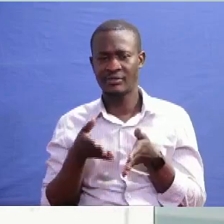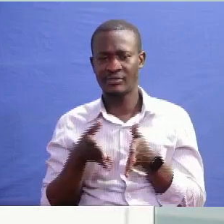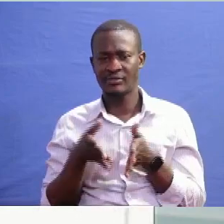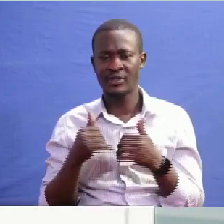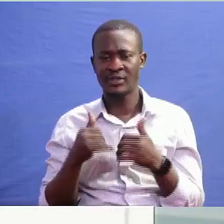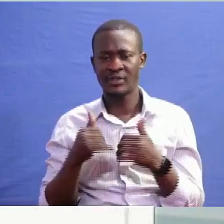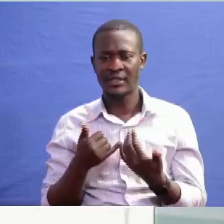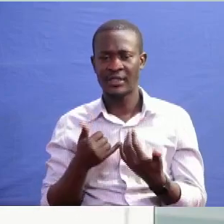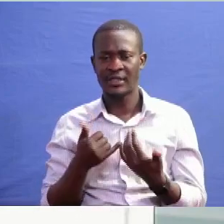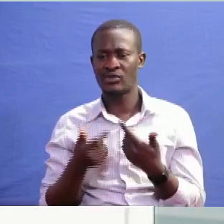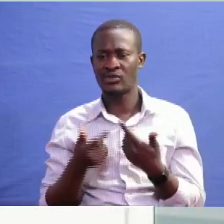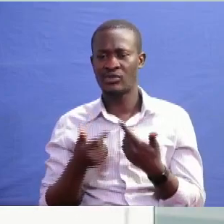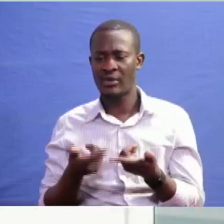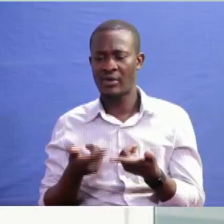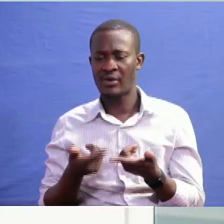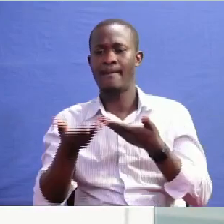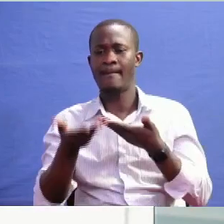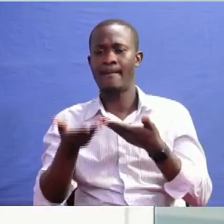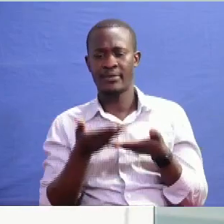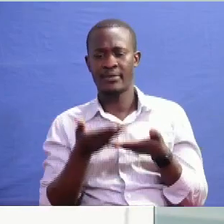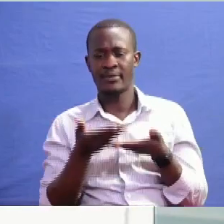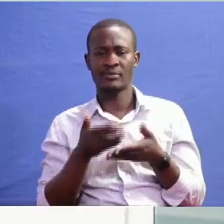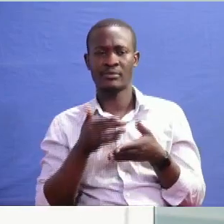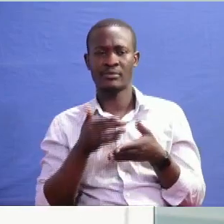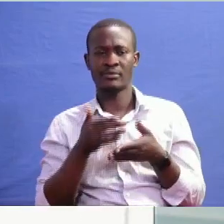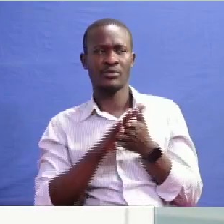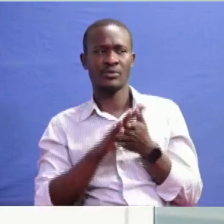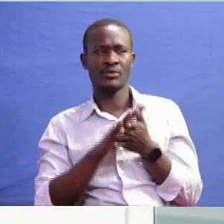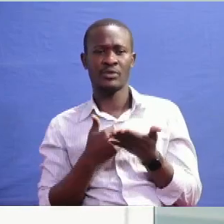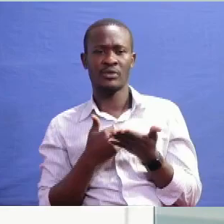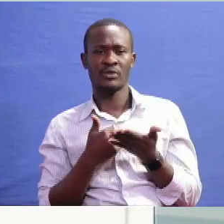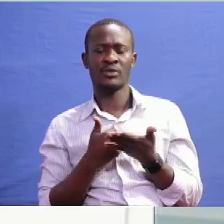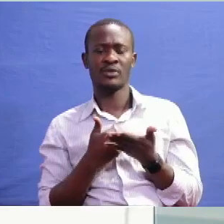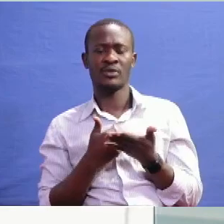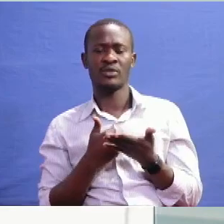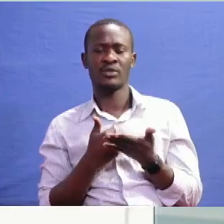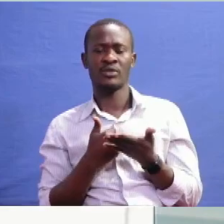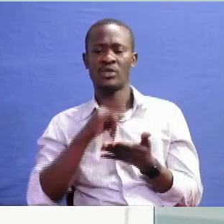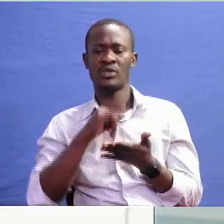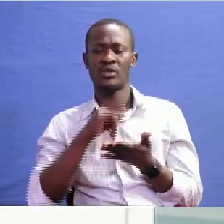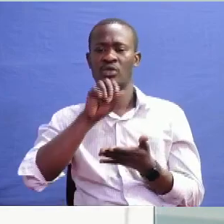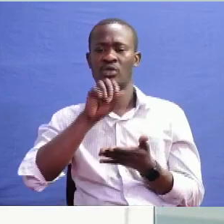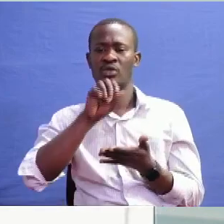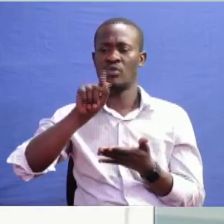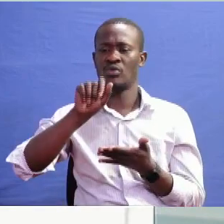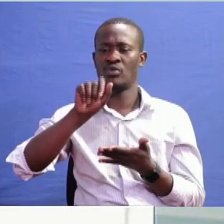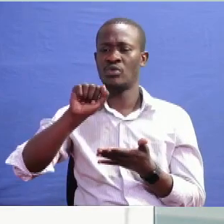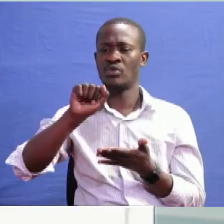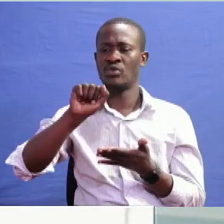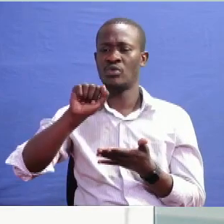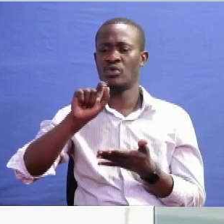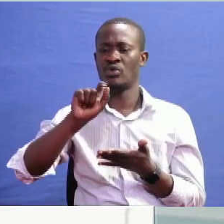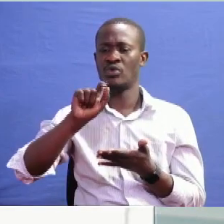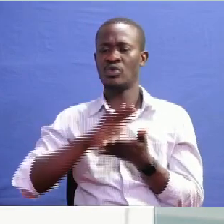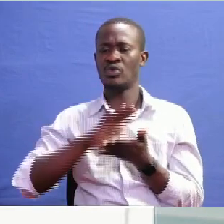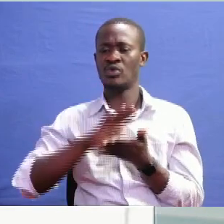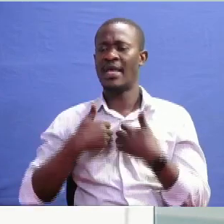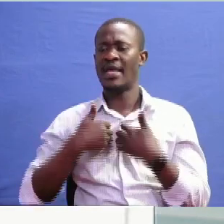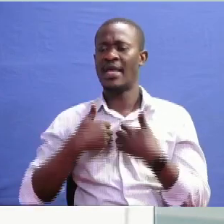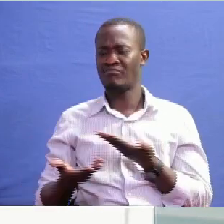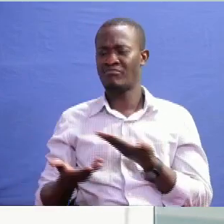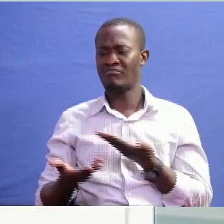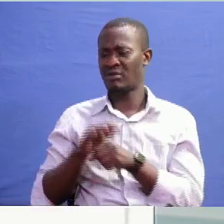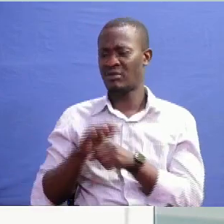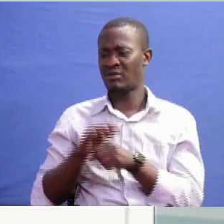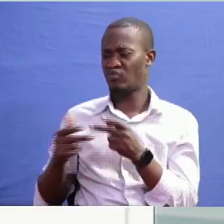this is where I will dive you in, Pete. Joseph, for this particular one, it has raised questions, of